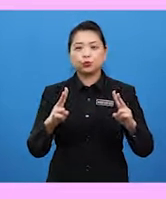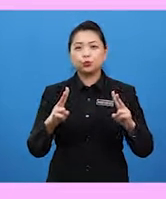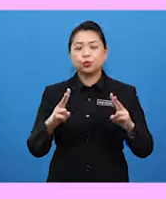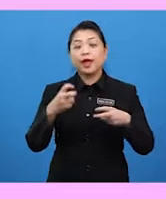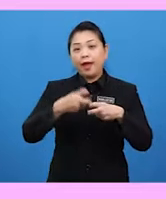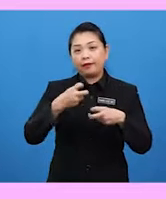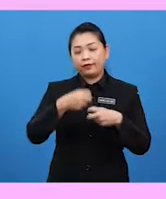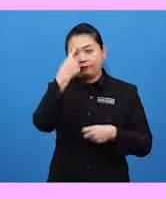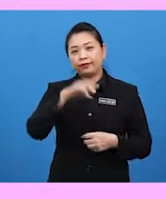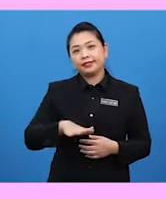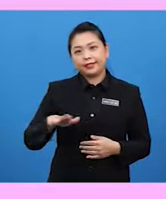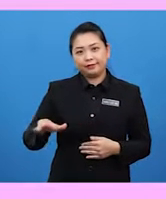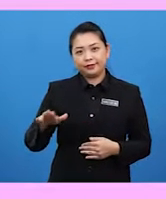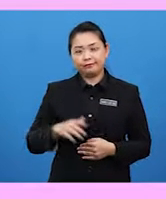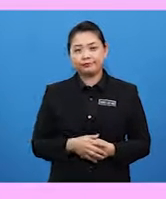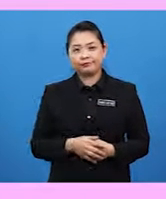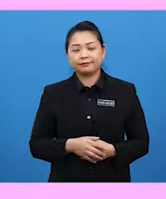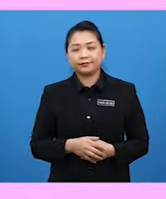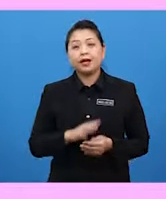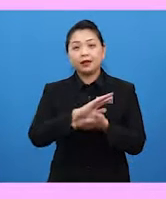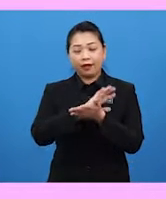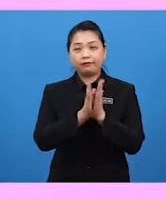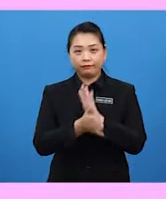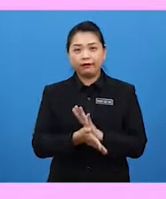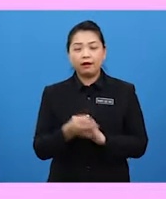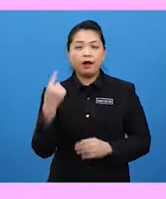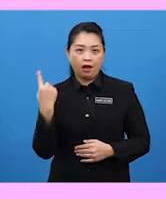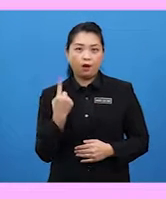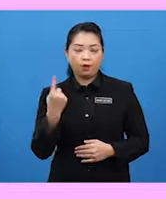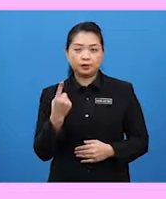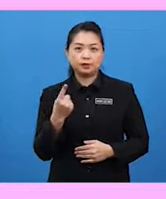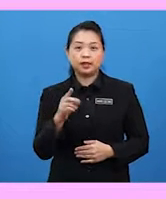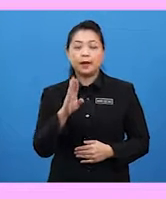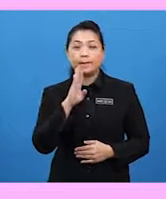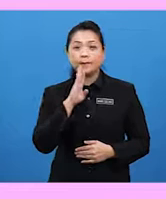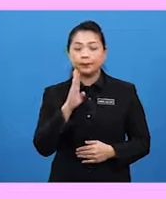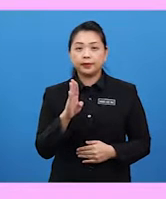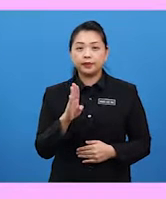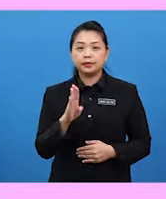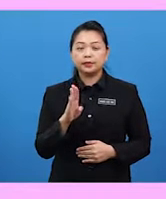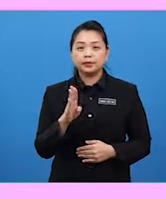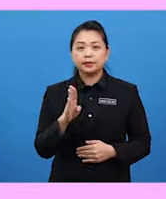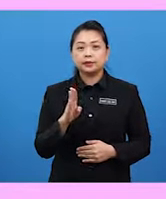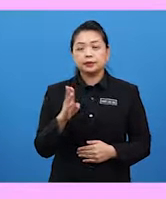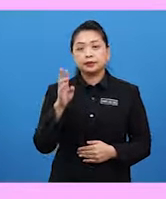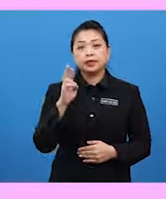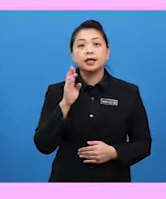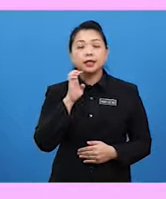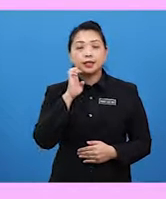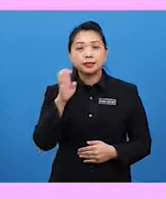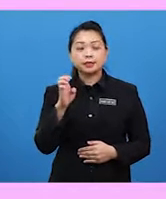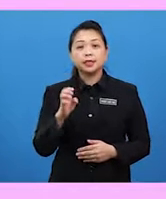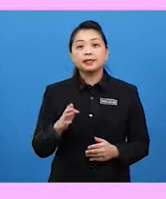his own ways. Therefore, always be at his or her side to provide support